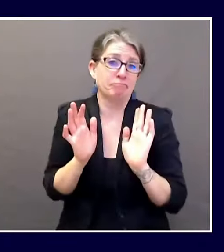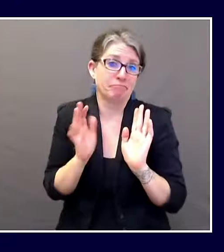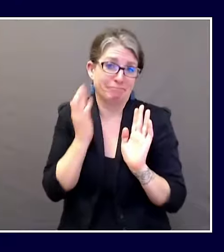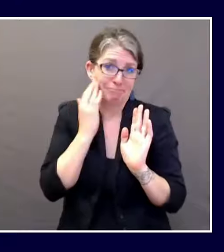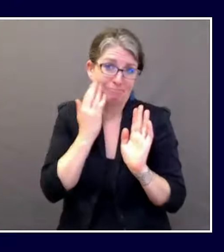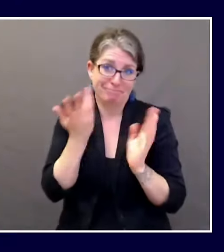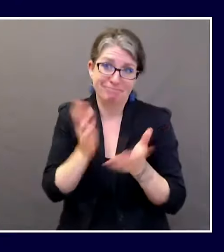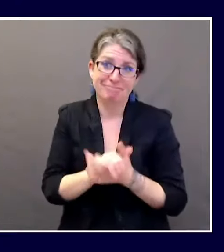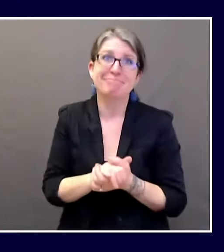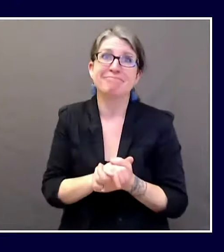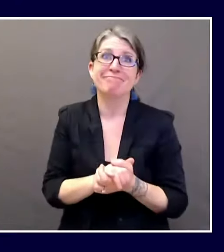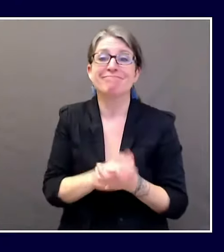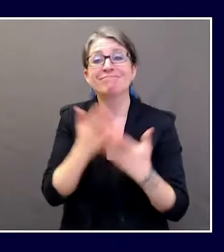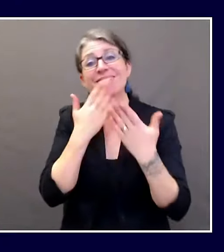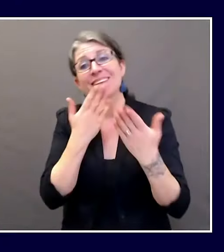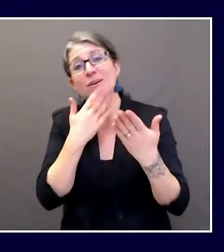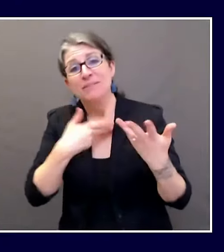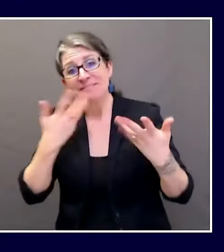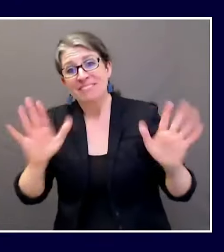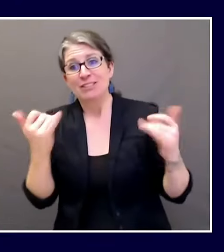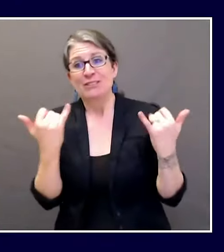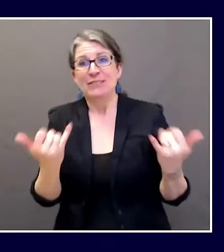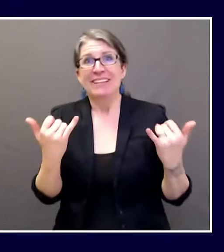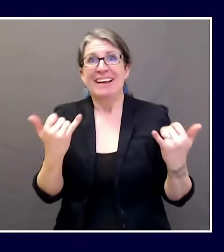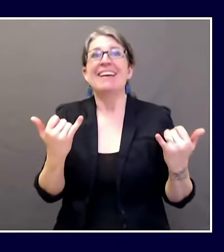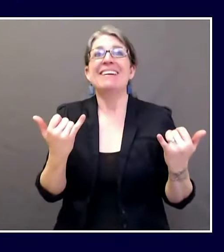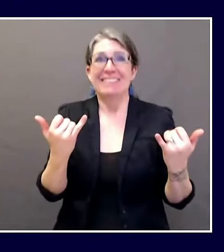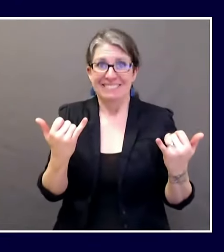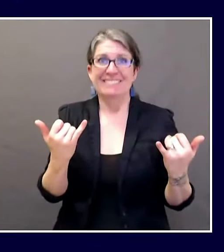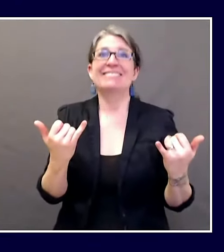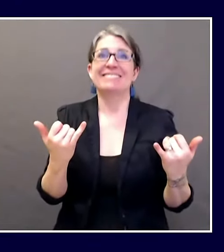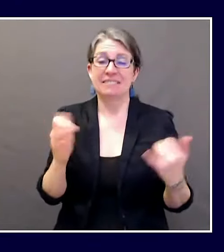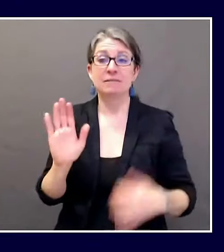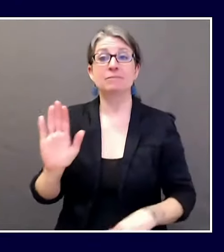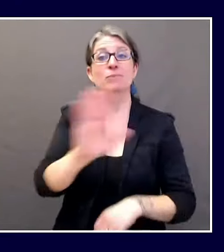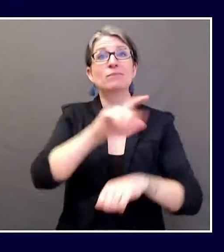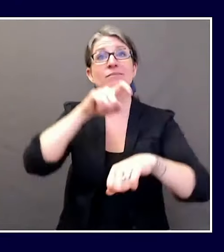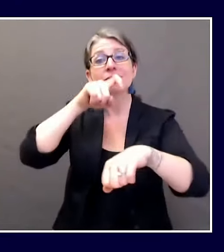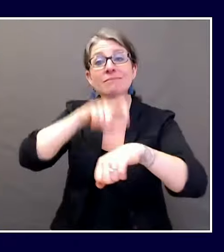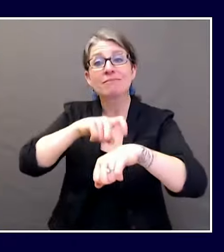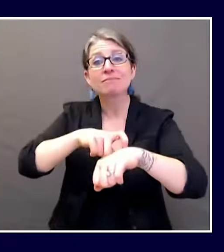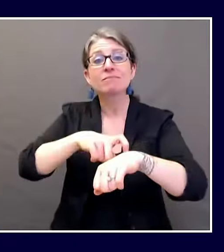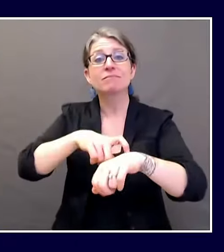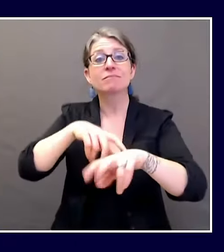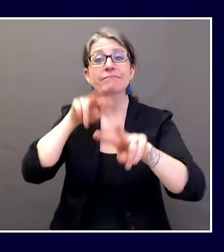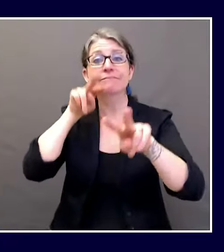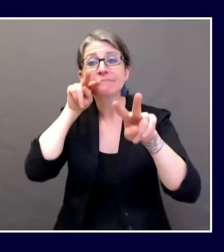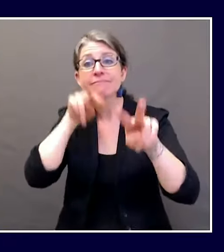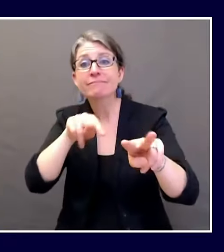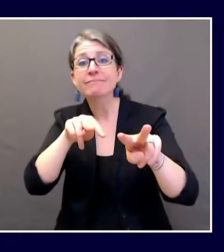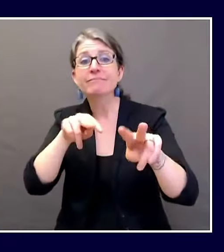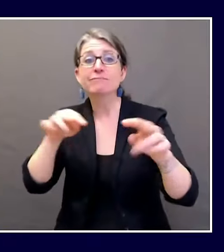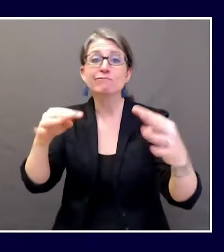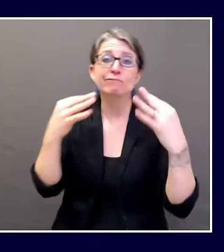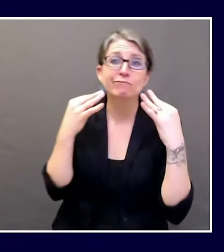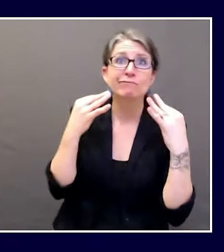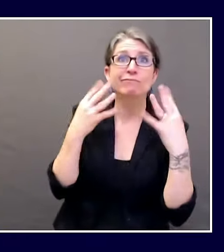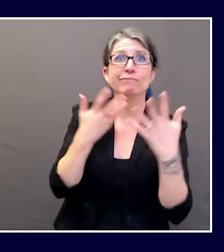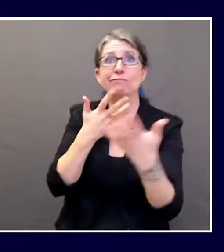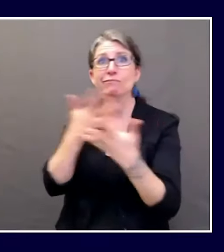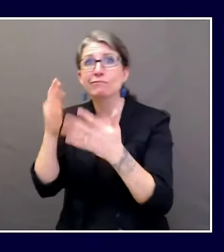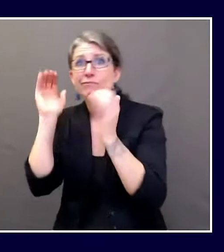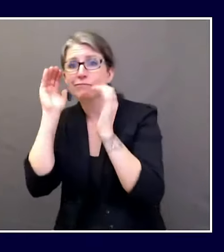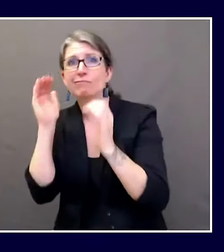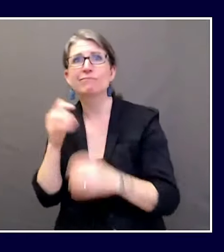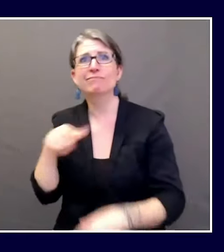Thanks, Dustin, and thank everyone. I'd like to thank everyone for your time today. Thanks to our colleagues in the media for the great questions. And thanks to all